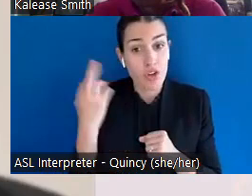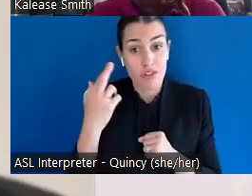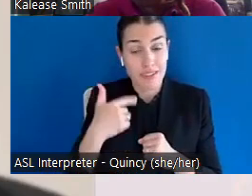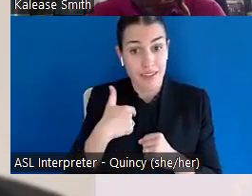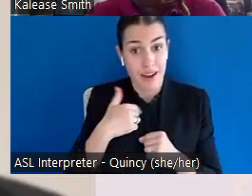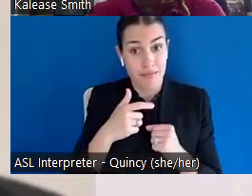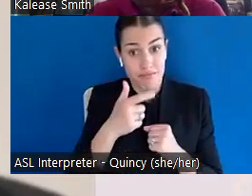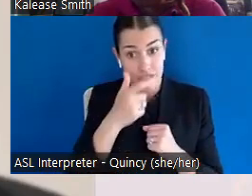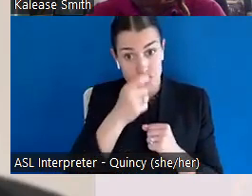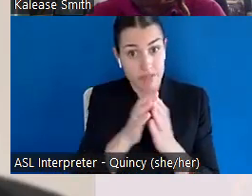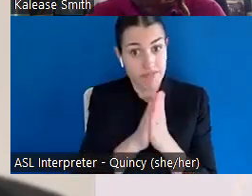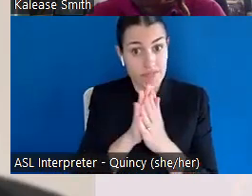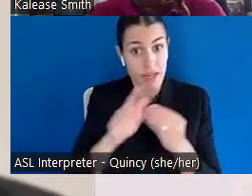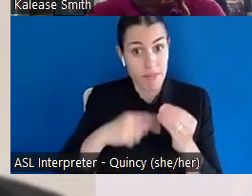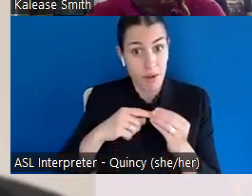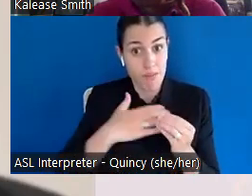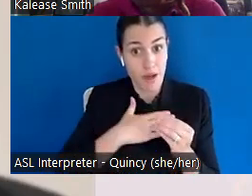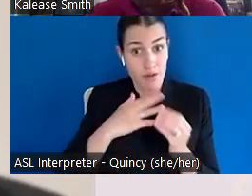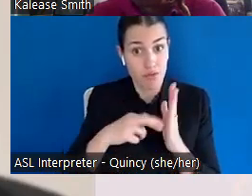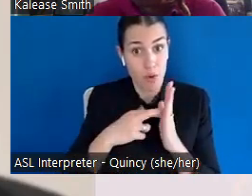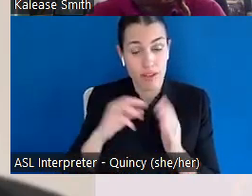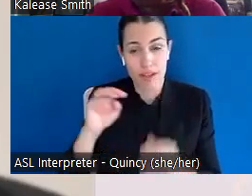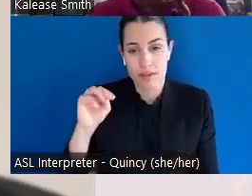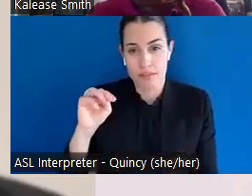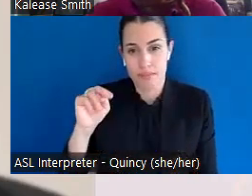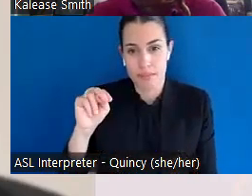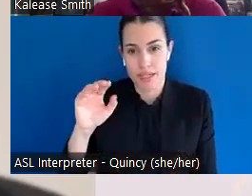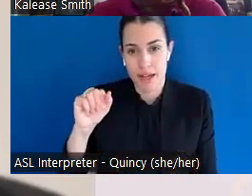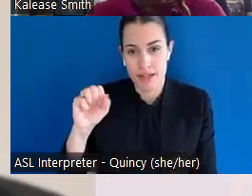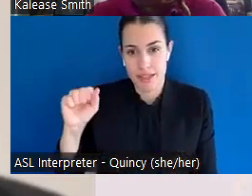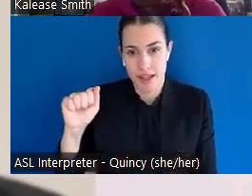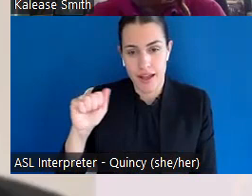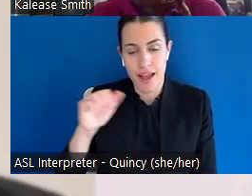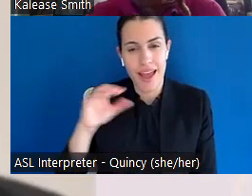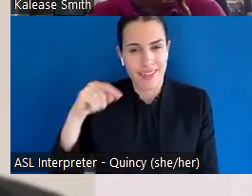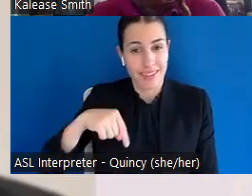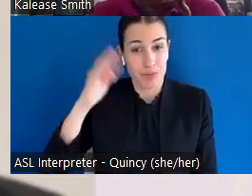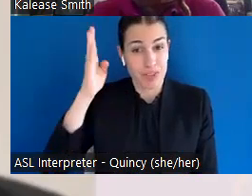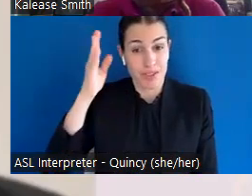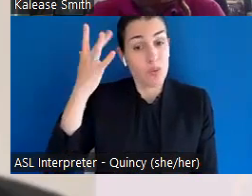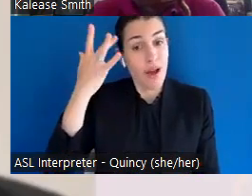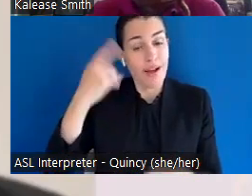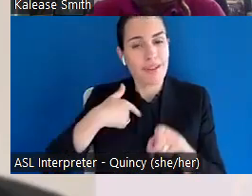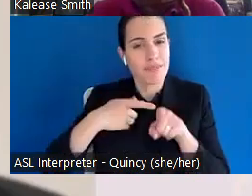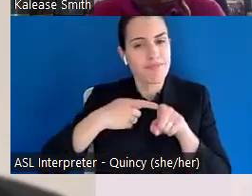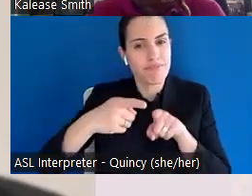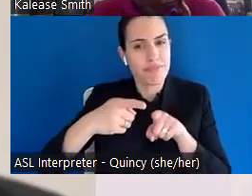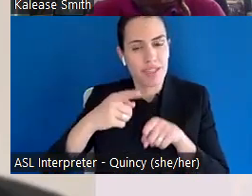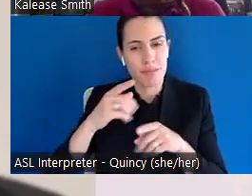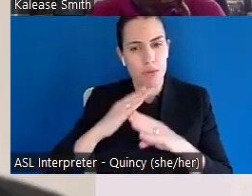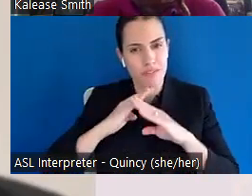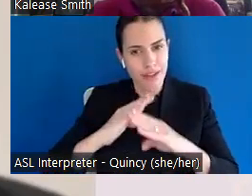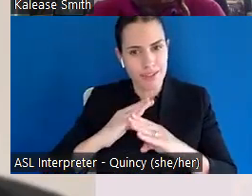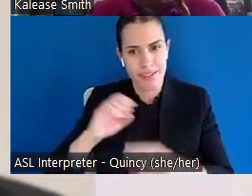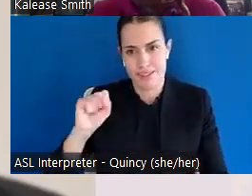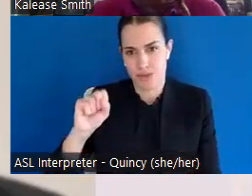my role at MNCASA, but also doing this presentation is that, of course, I specialize in preventing sexual violence, but